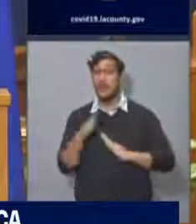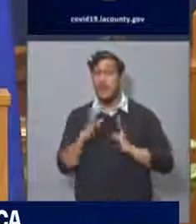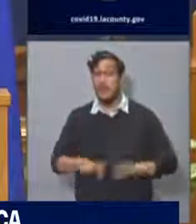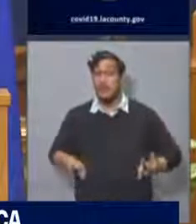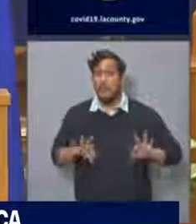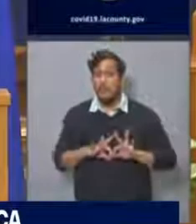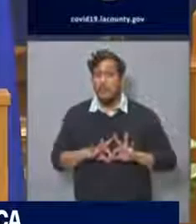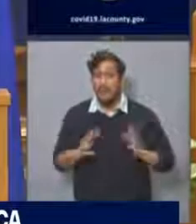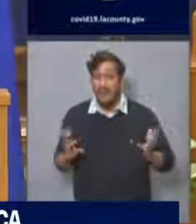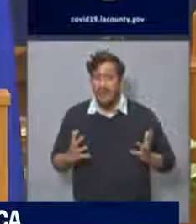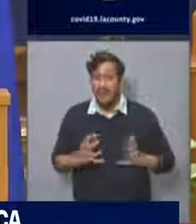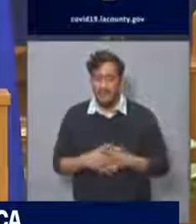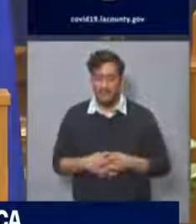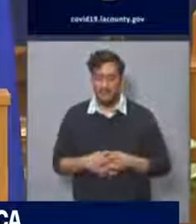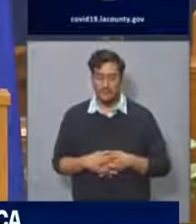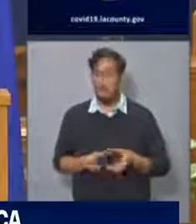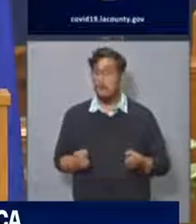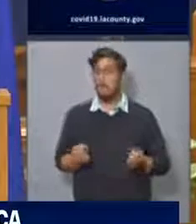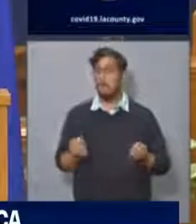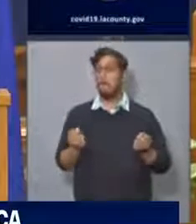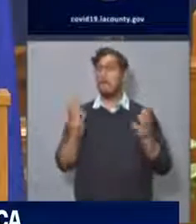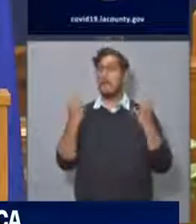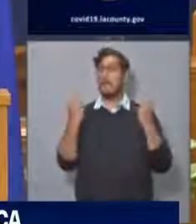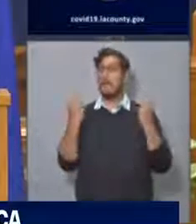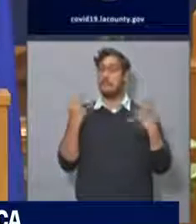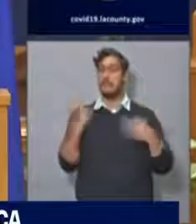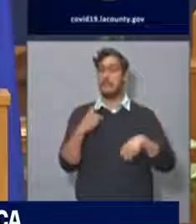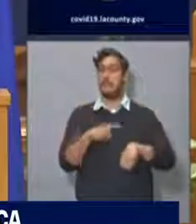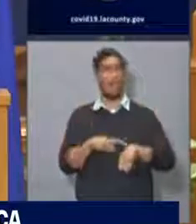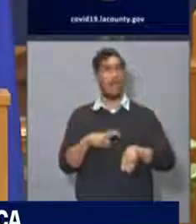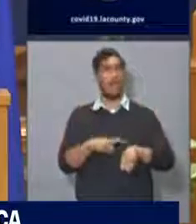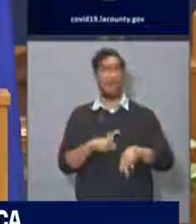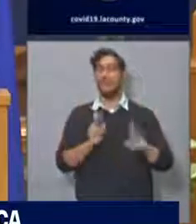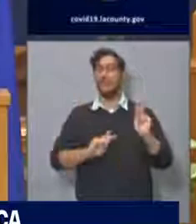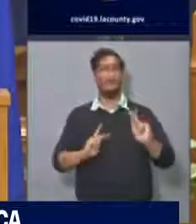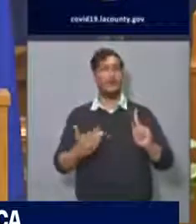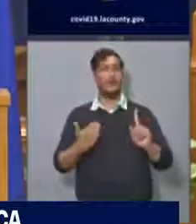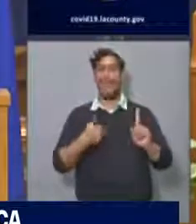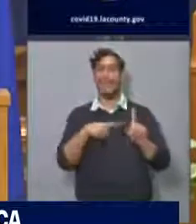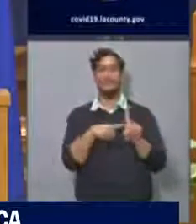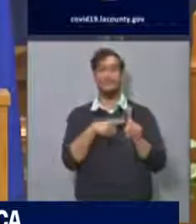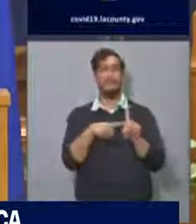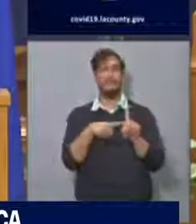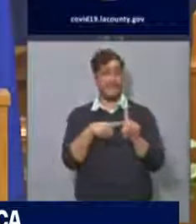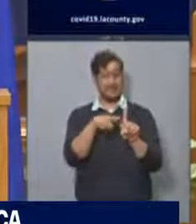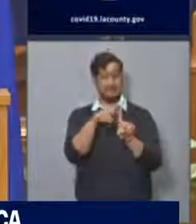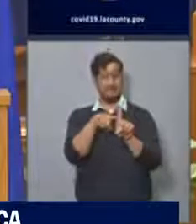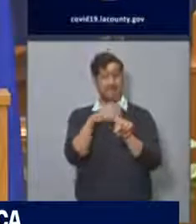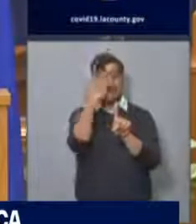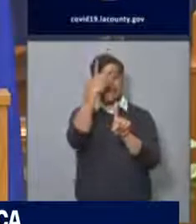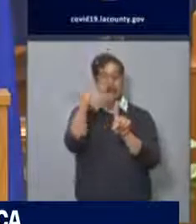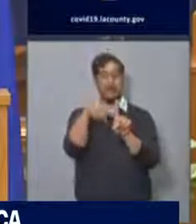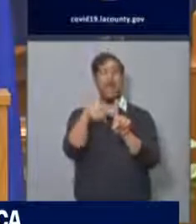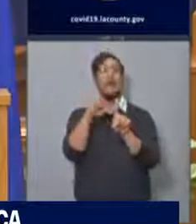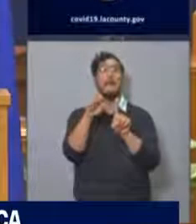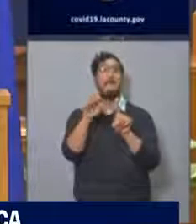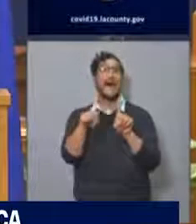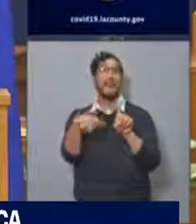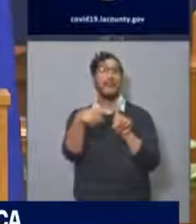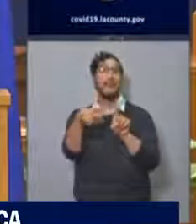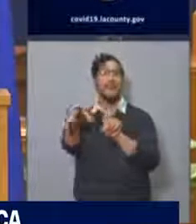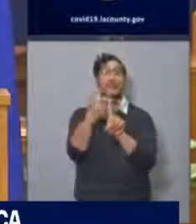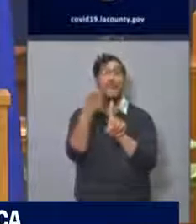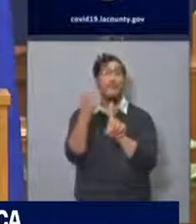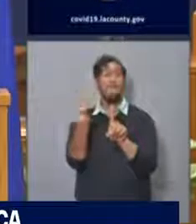us to note is that oftentimes people have potential multiple sources of exposure. The times where it's